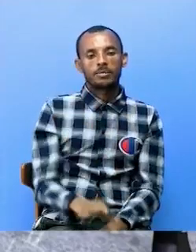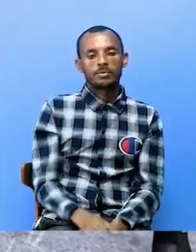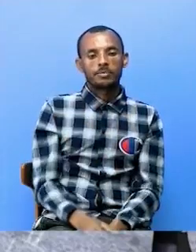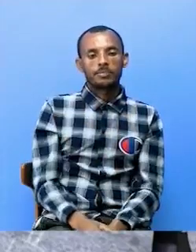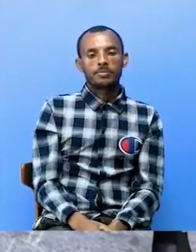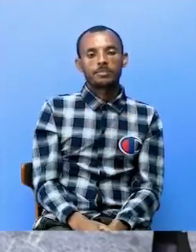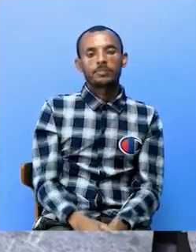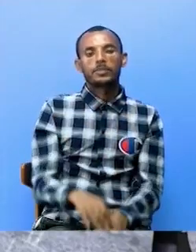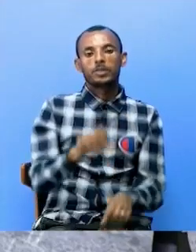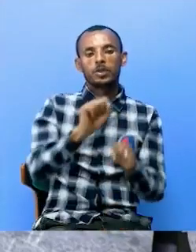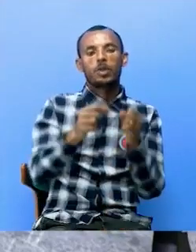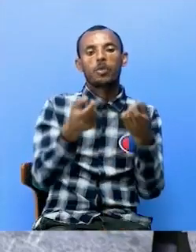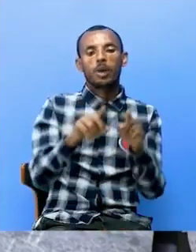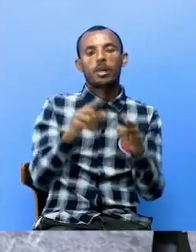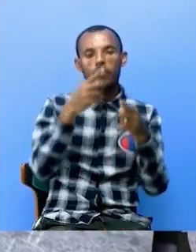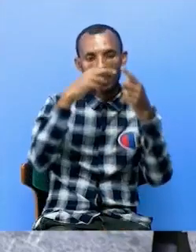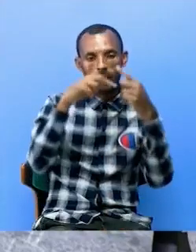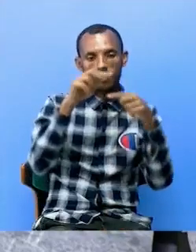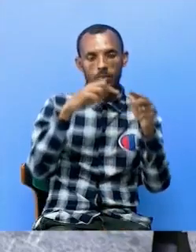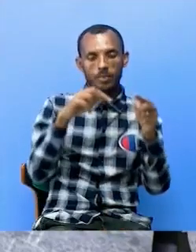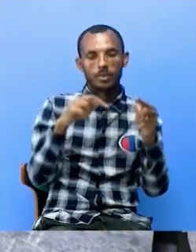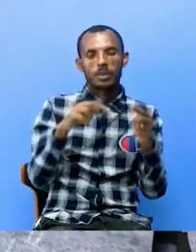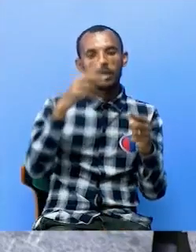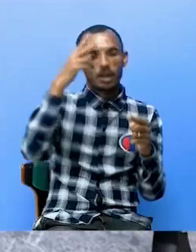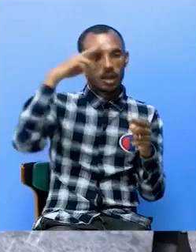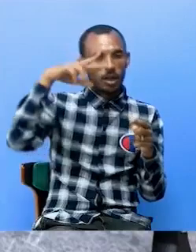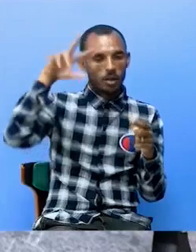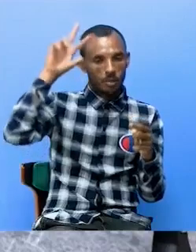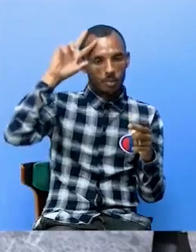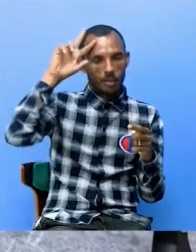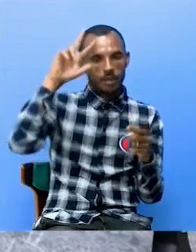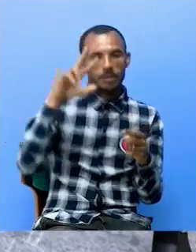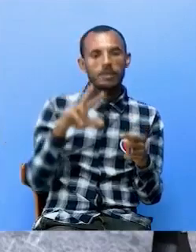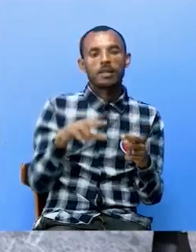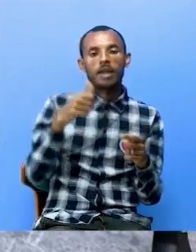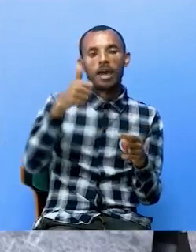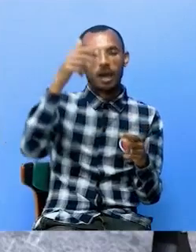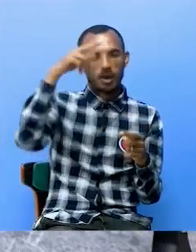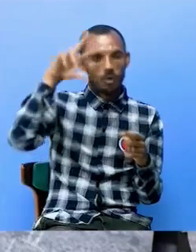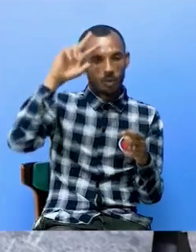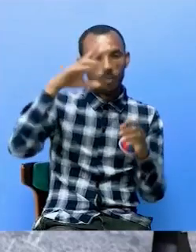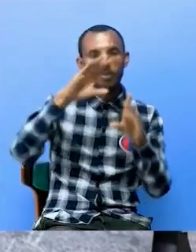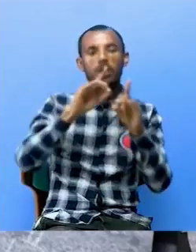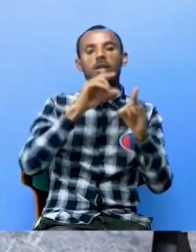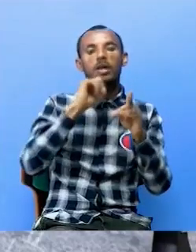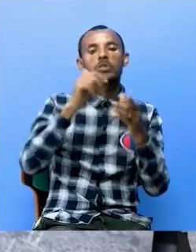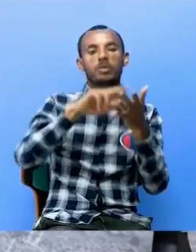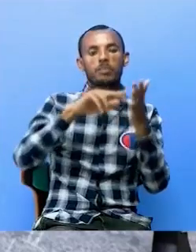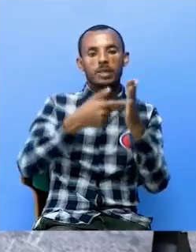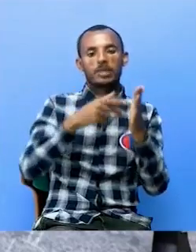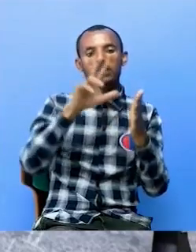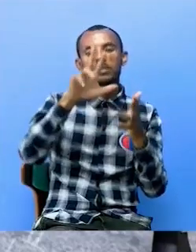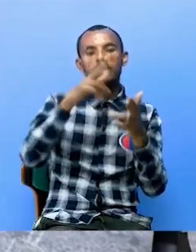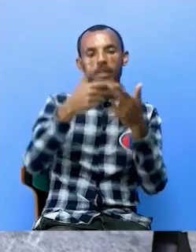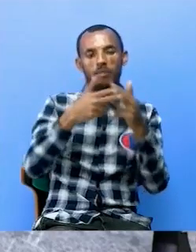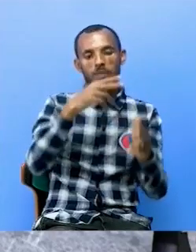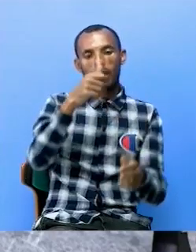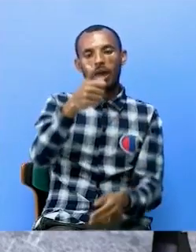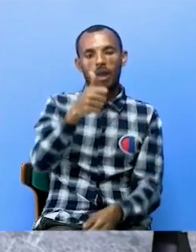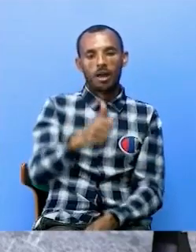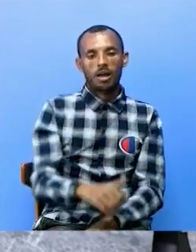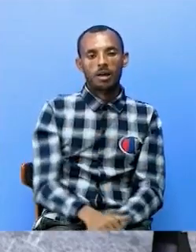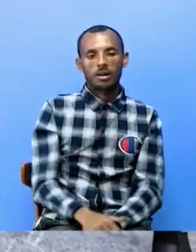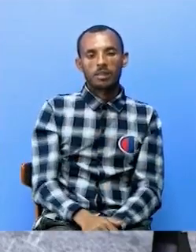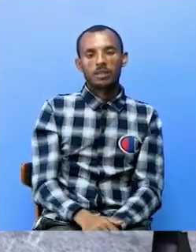thing. So whenever you come to the cube part, a cube doesn't mean that 3 times a.